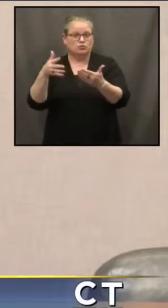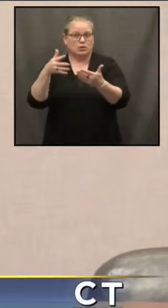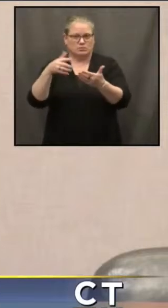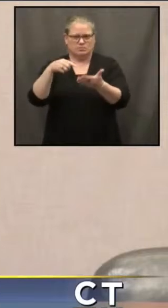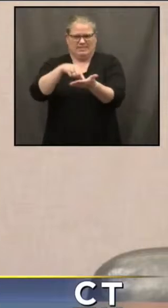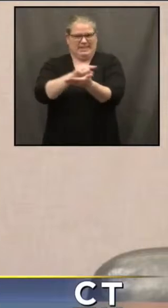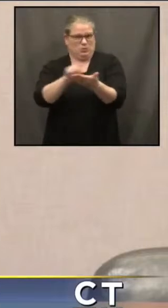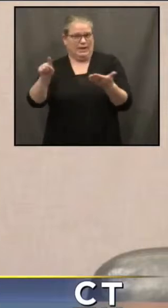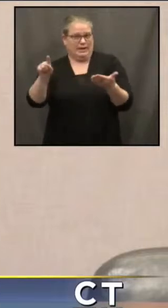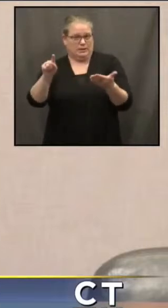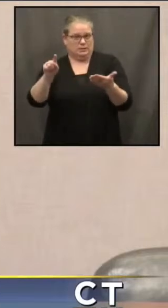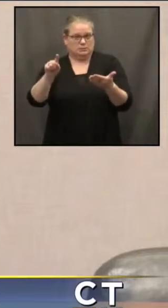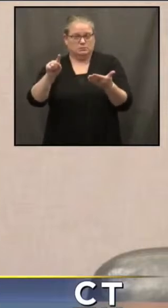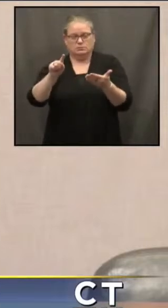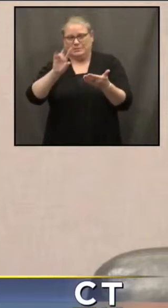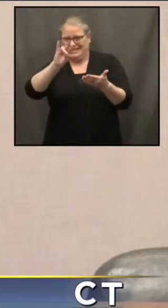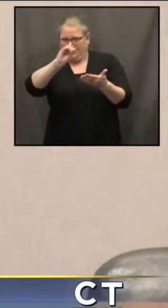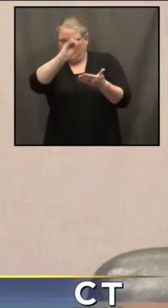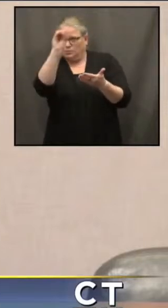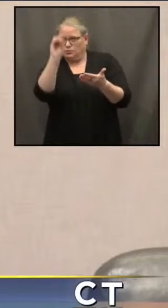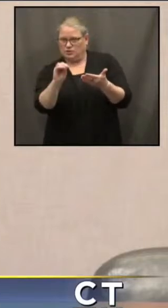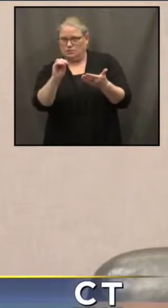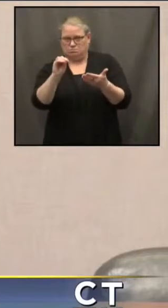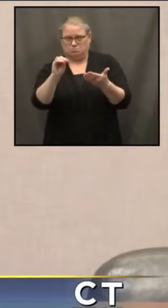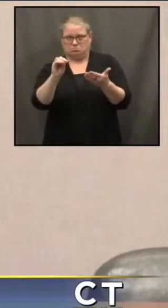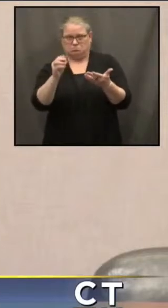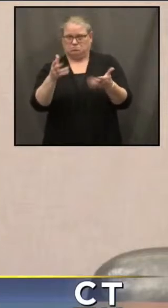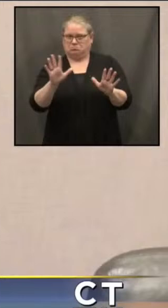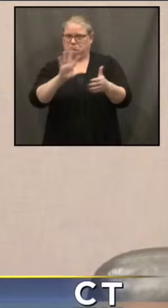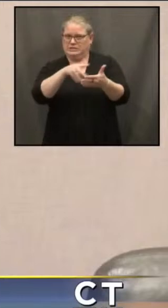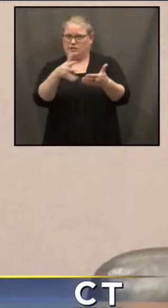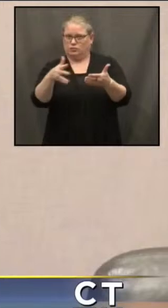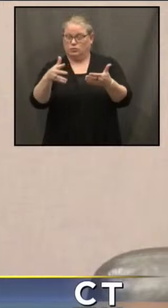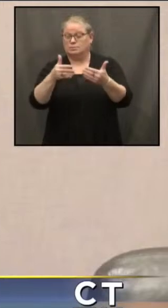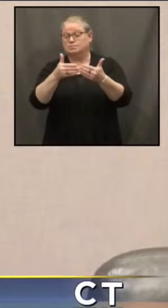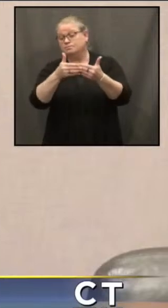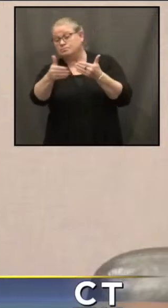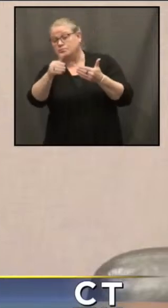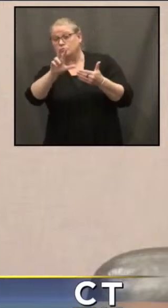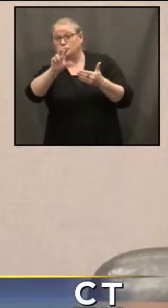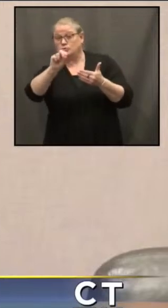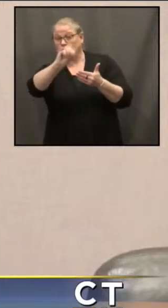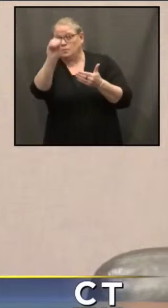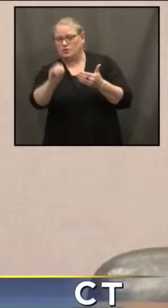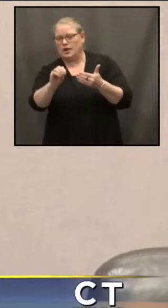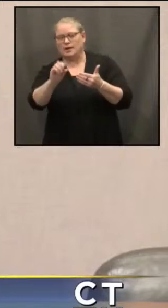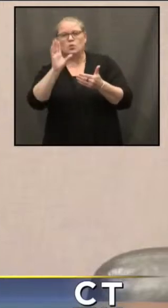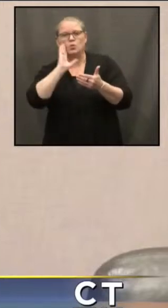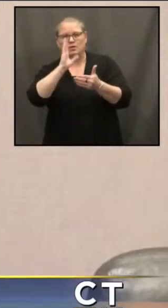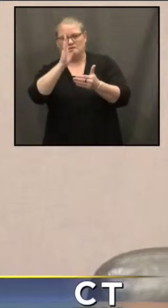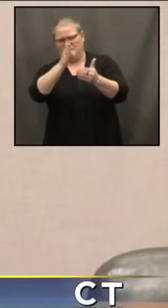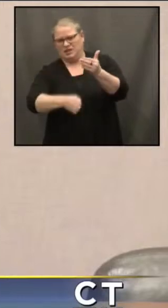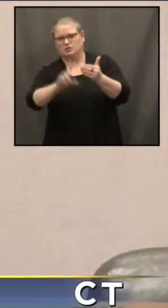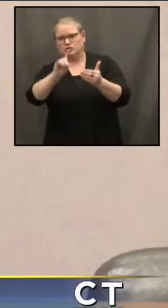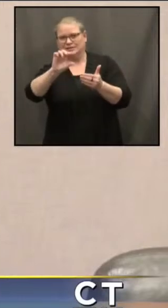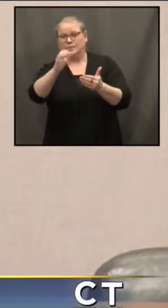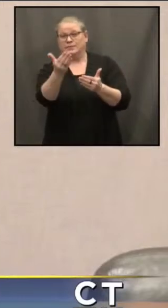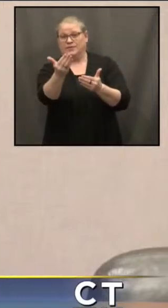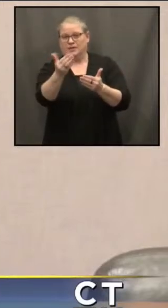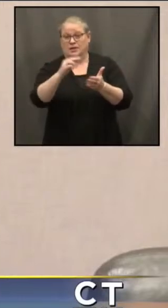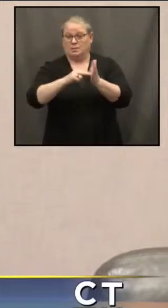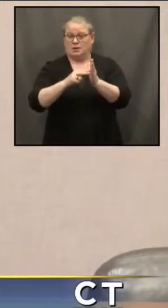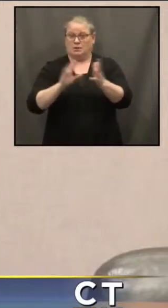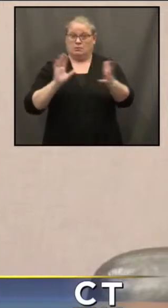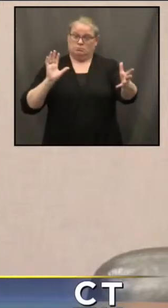rest will be by December 15th. So we are on track to be able to get all of the residents